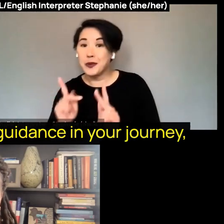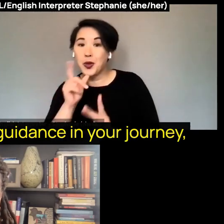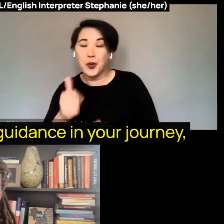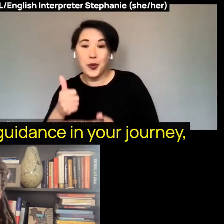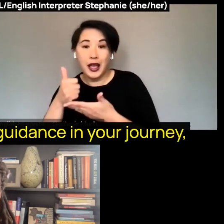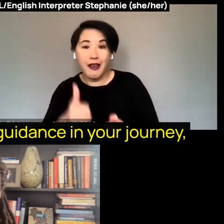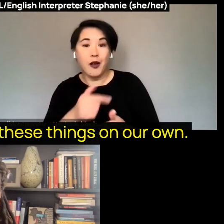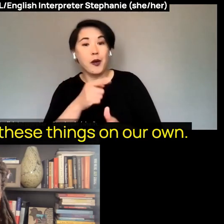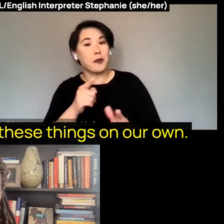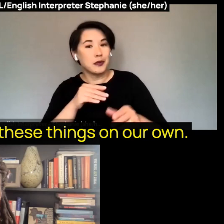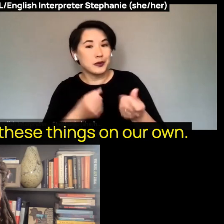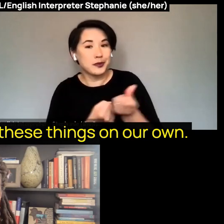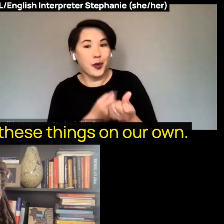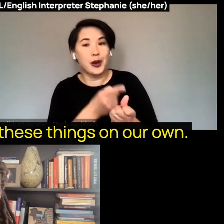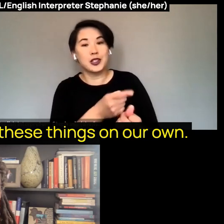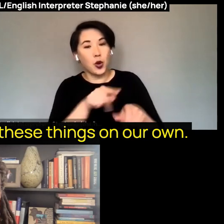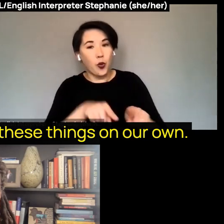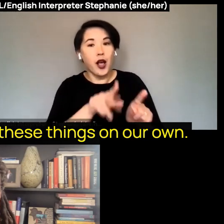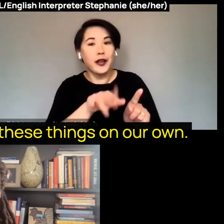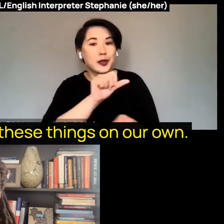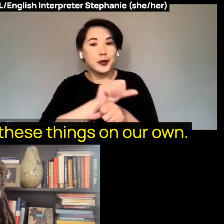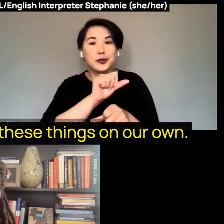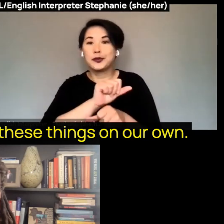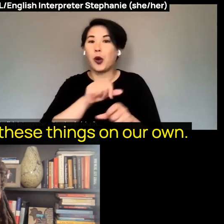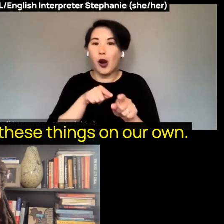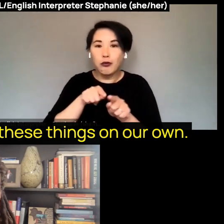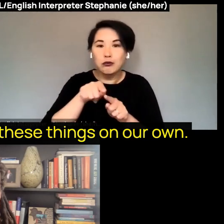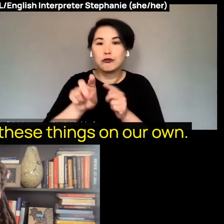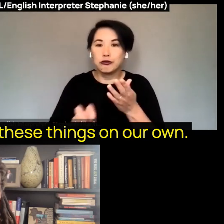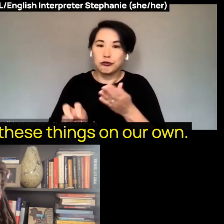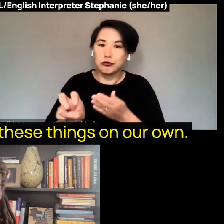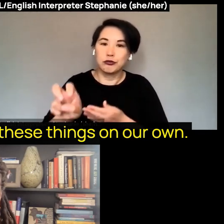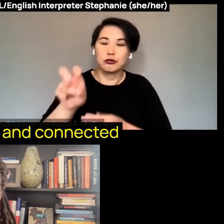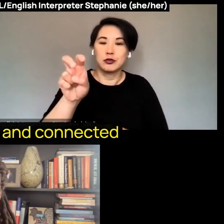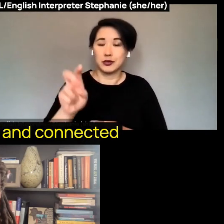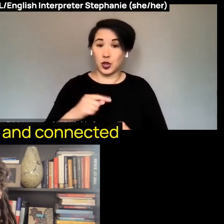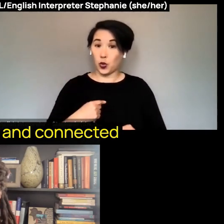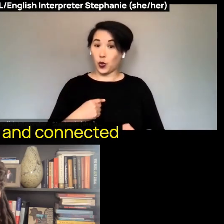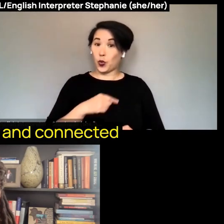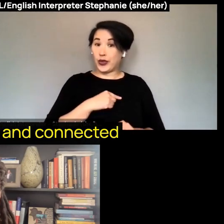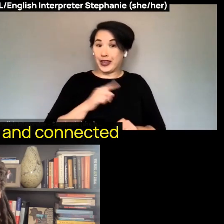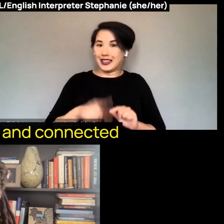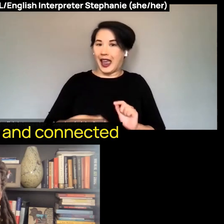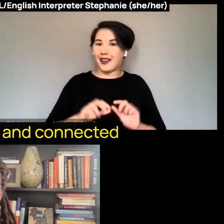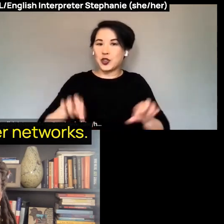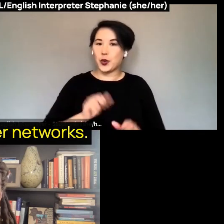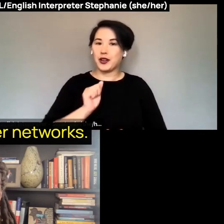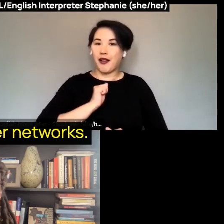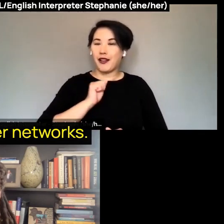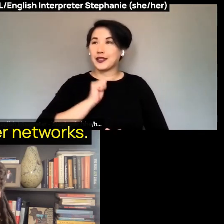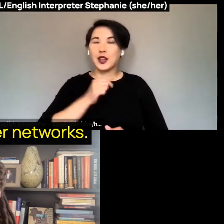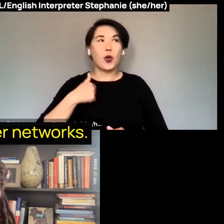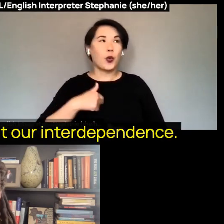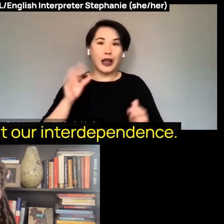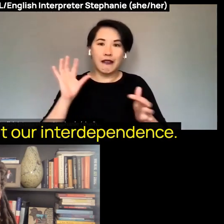in your journey, that like we can't do these things on our own. Like, we are part of and connected to much